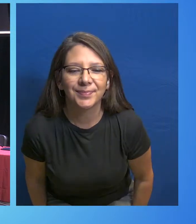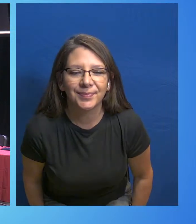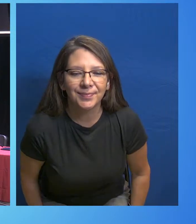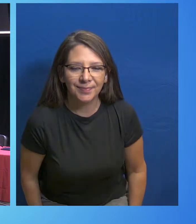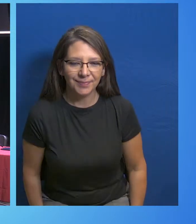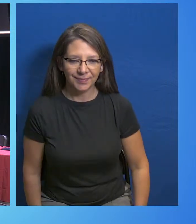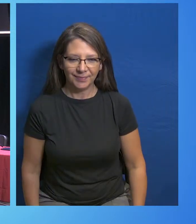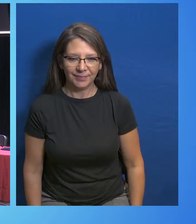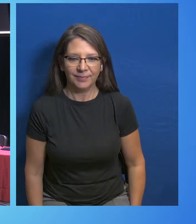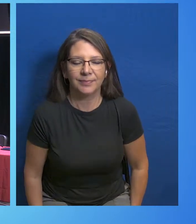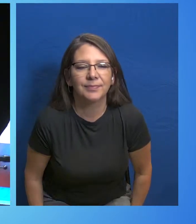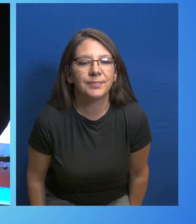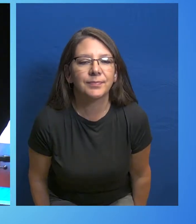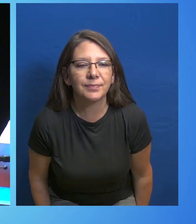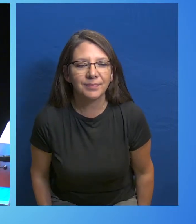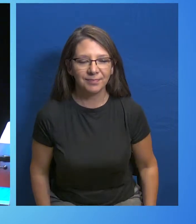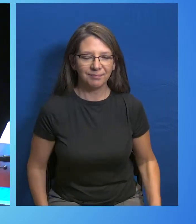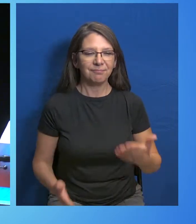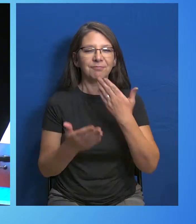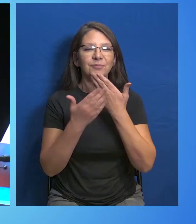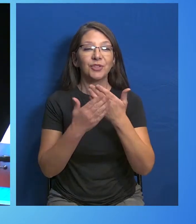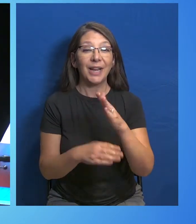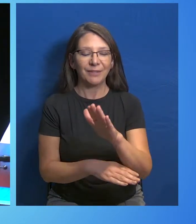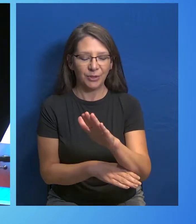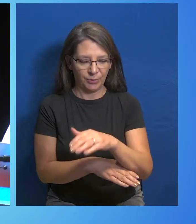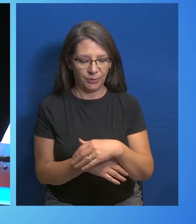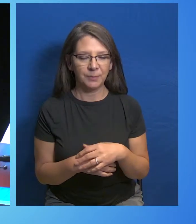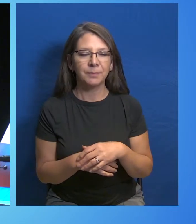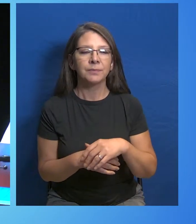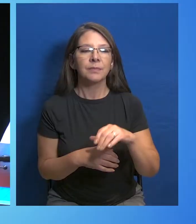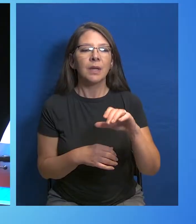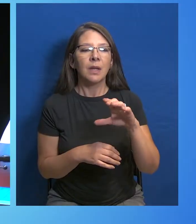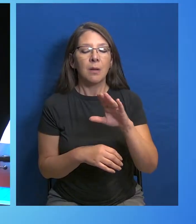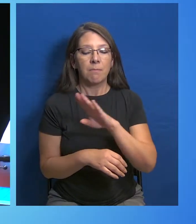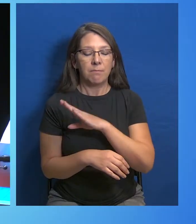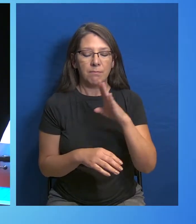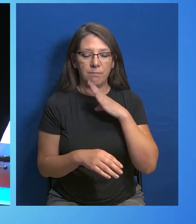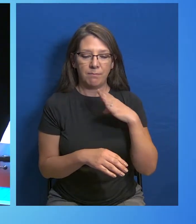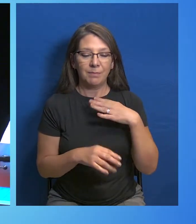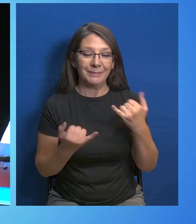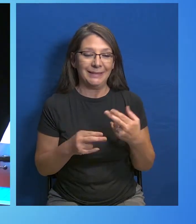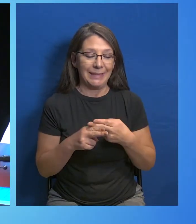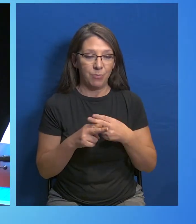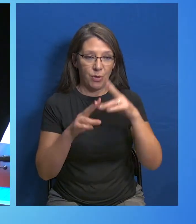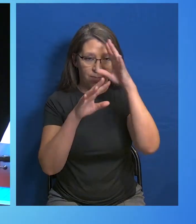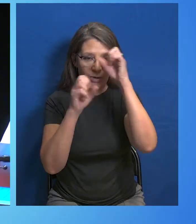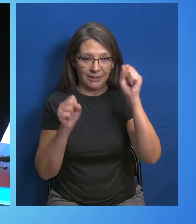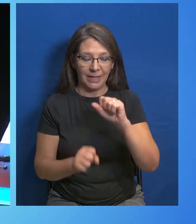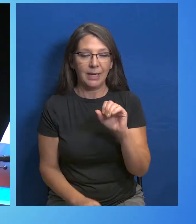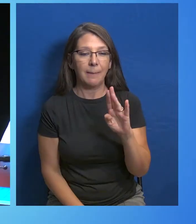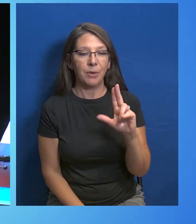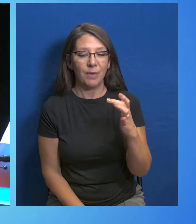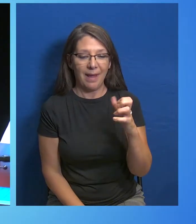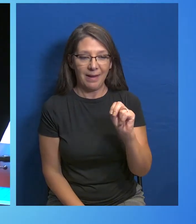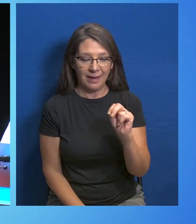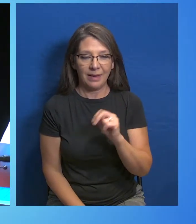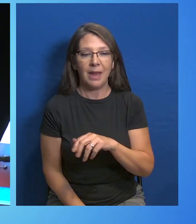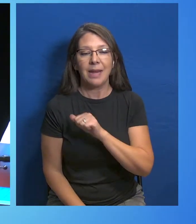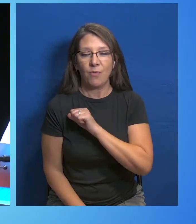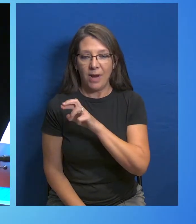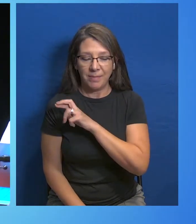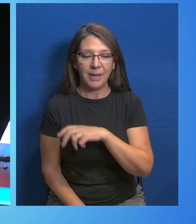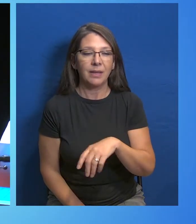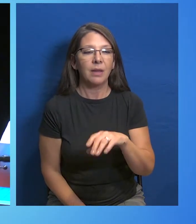Good afternoon, Acting Board President Buchanan, Superintendent Reichman, Deputy Assistant Superintendent Katchoff, members of the